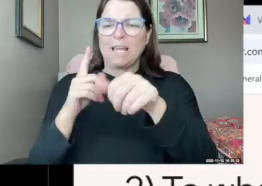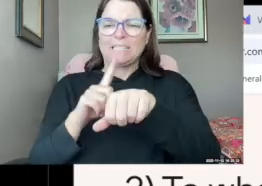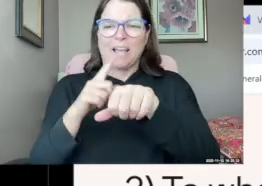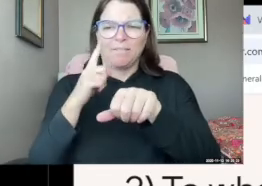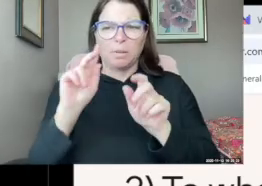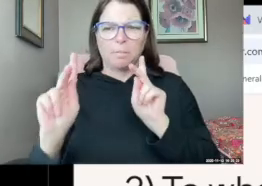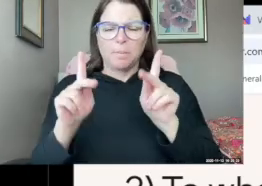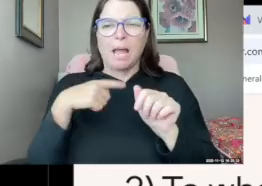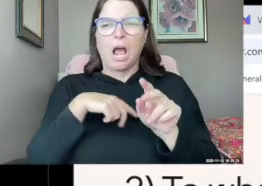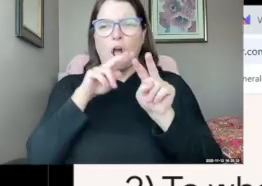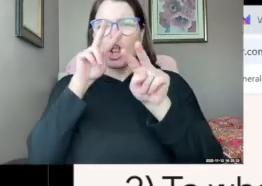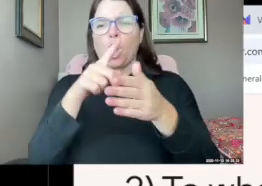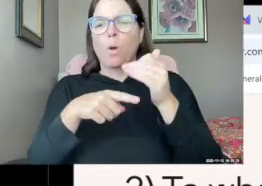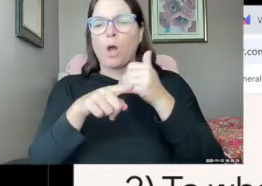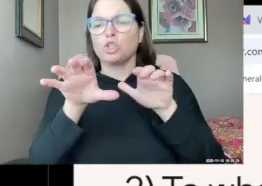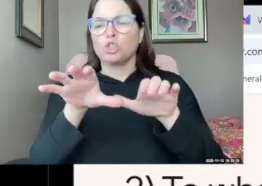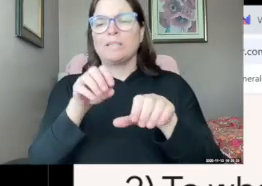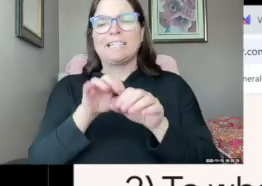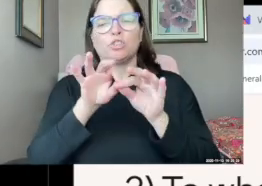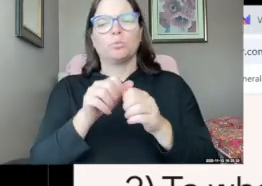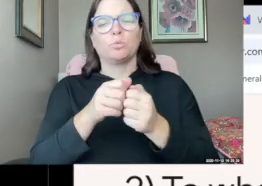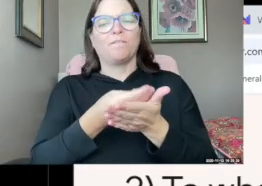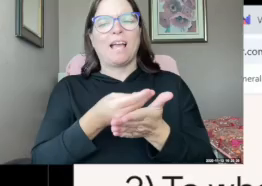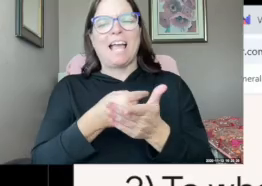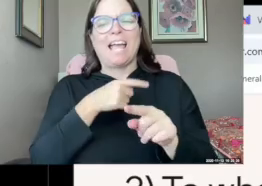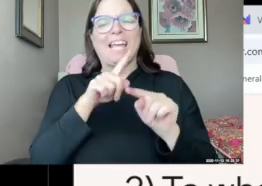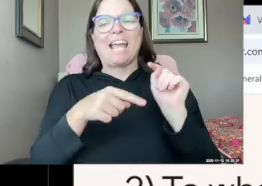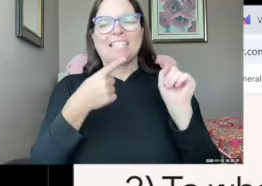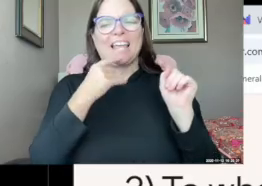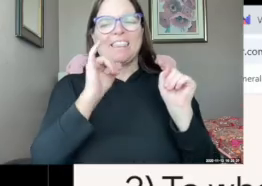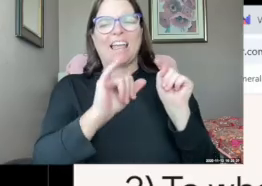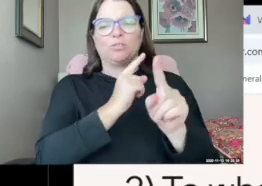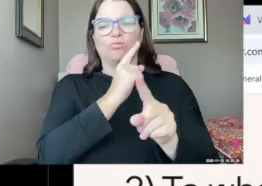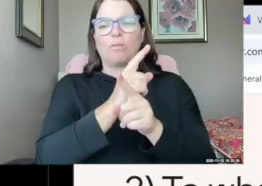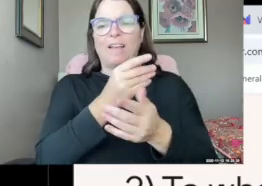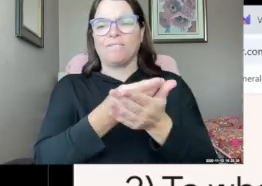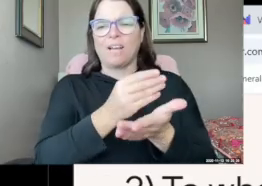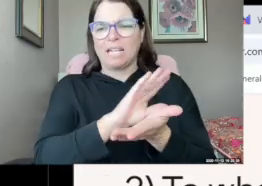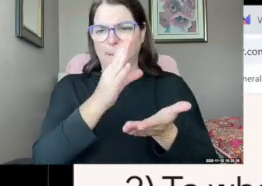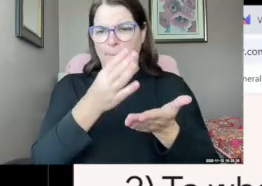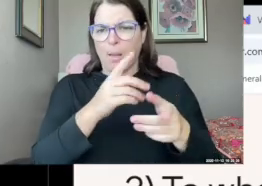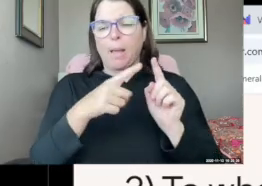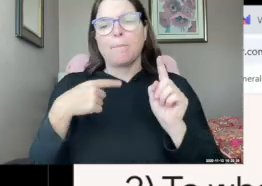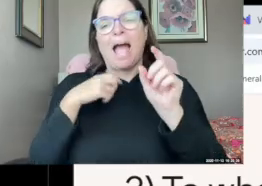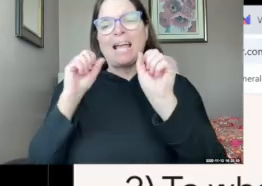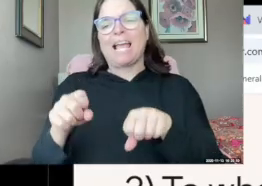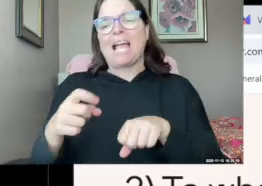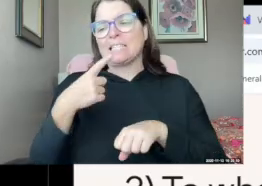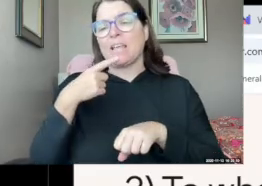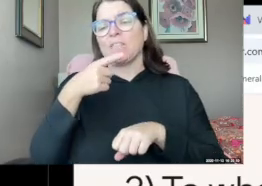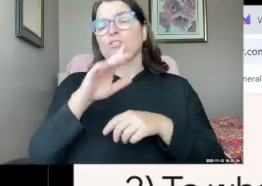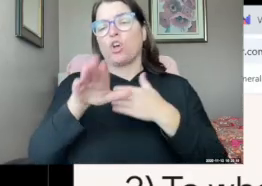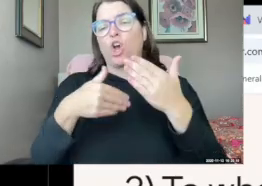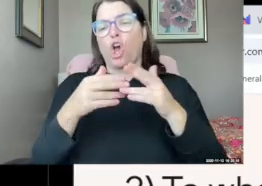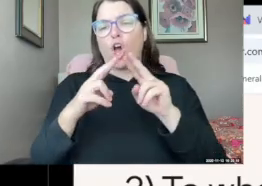times for persons. When I look at what you're doing in terms of funding, I can't say that these are the right funding amounts, but